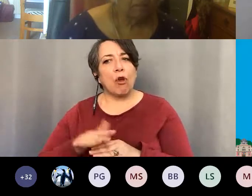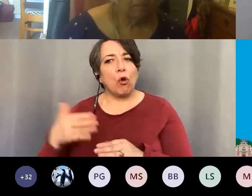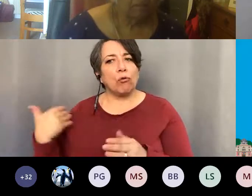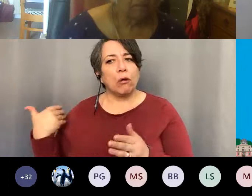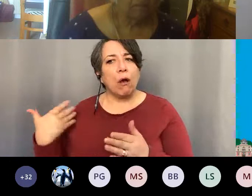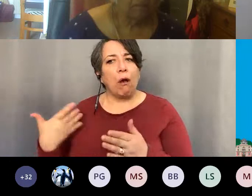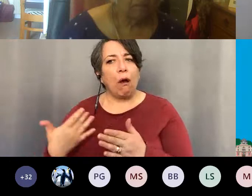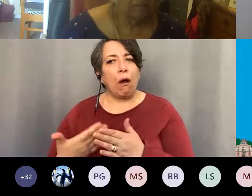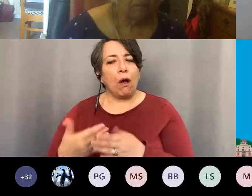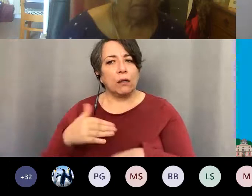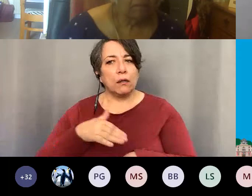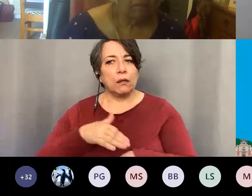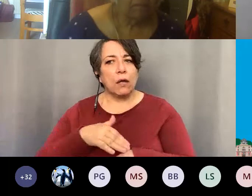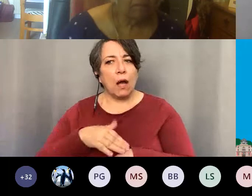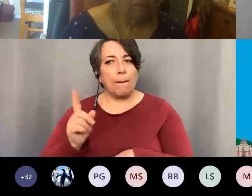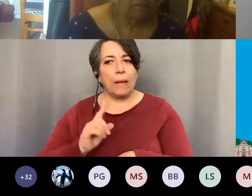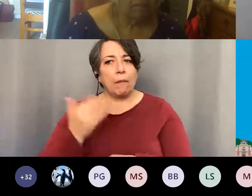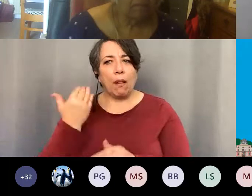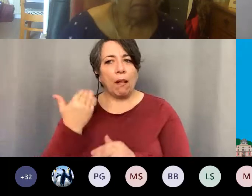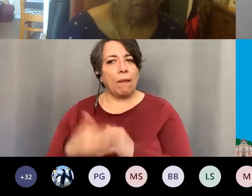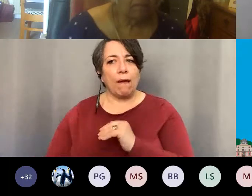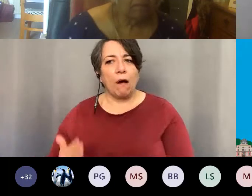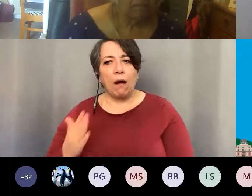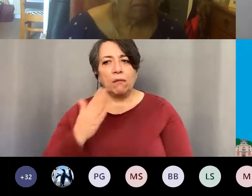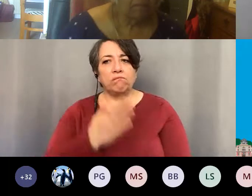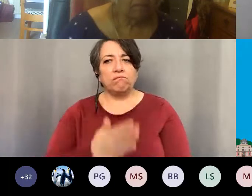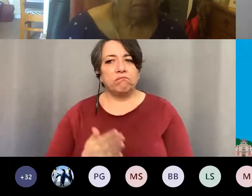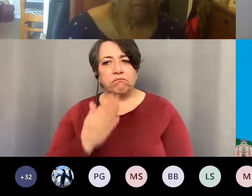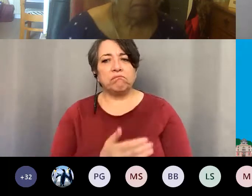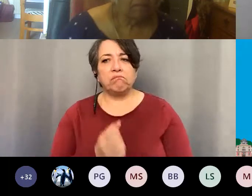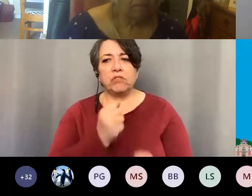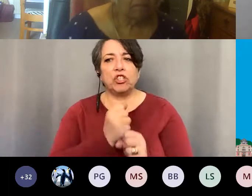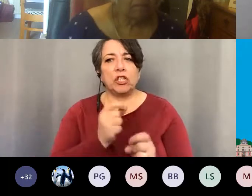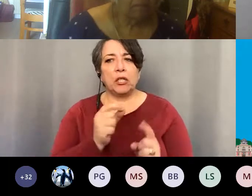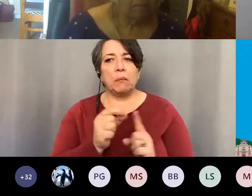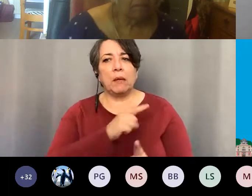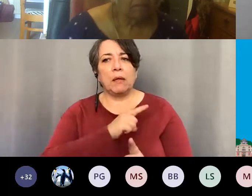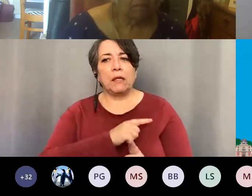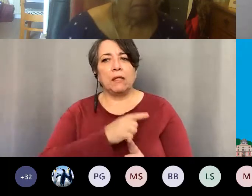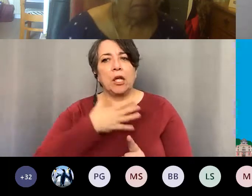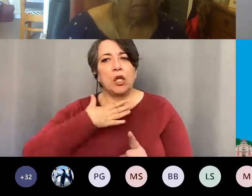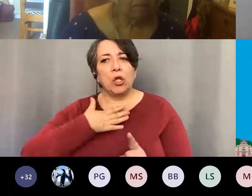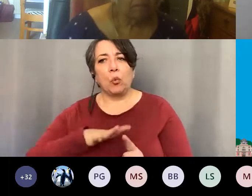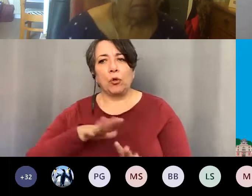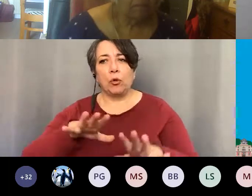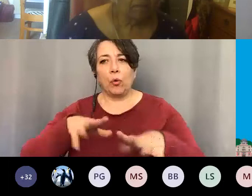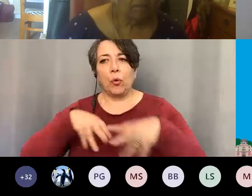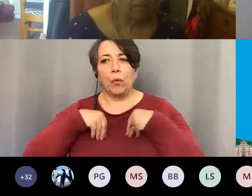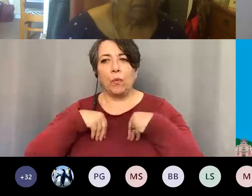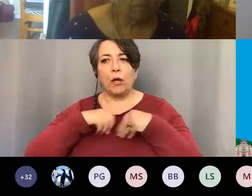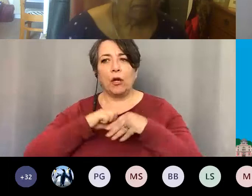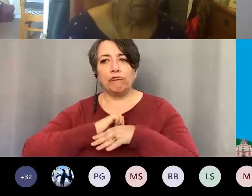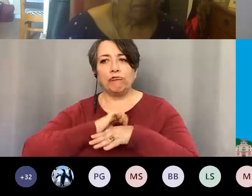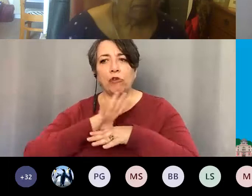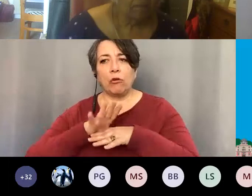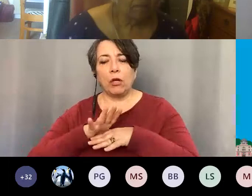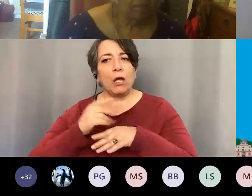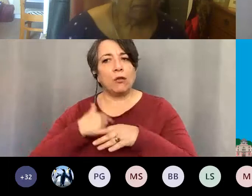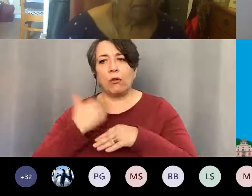GP, so they've become uncomfortable about being seen in the traditional way? And does it mean that people could